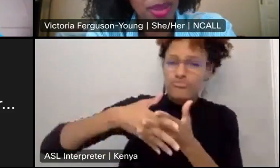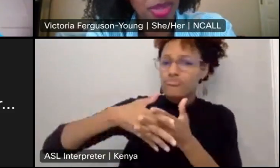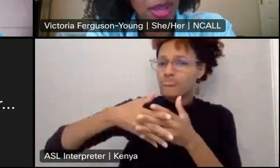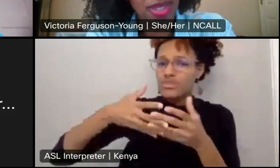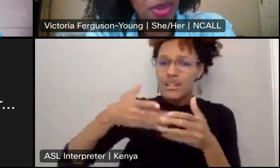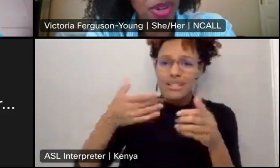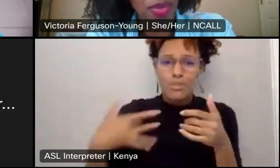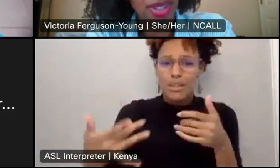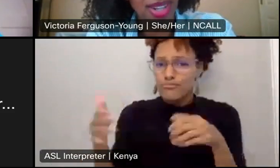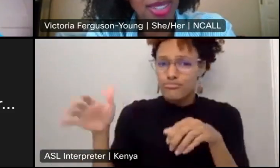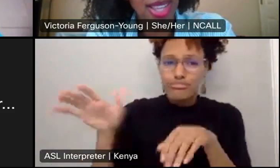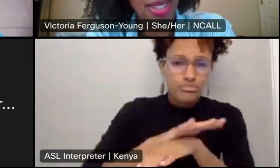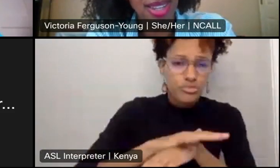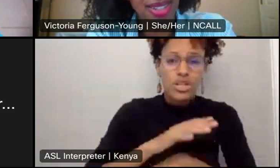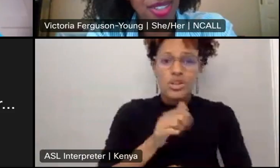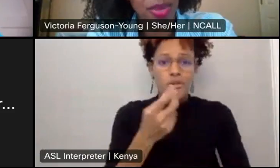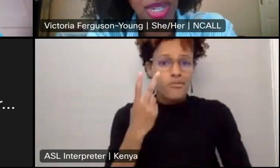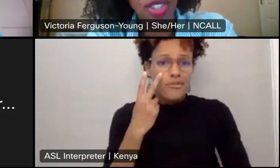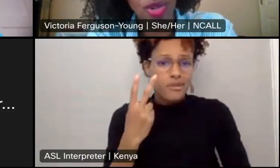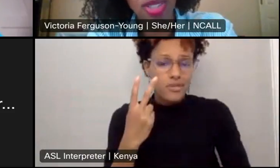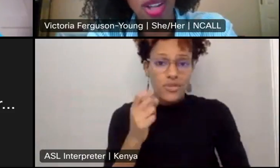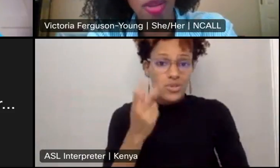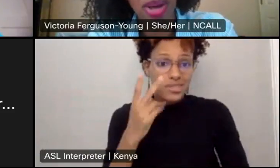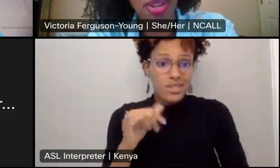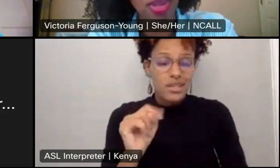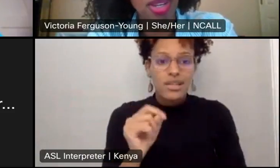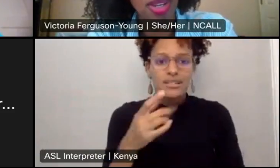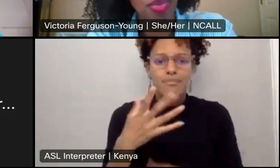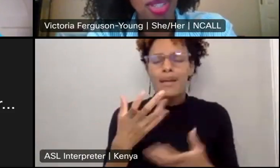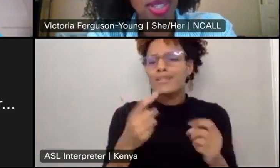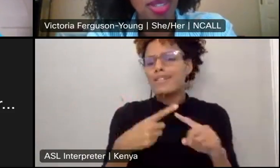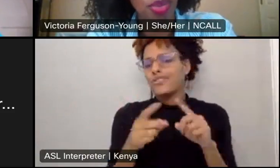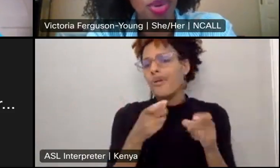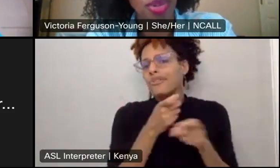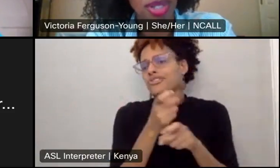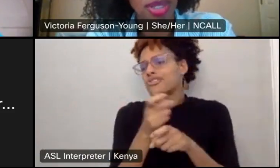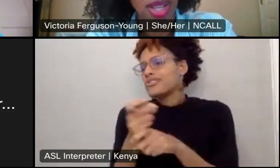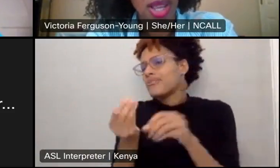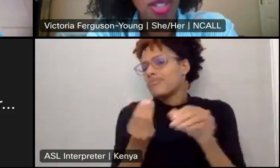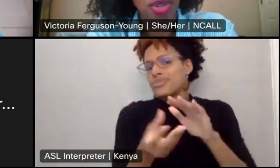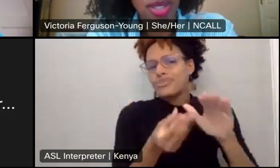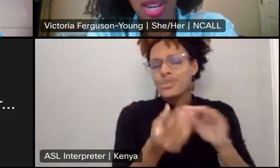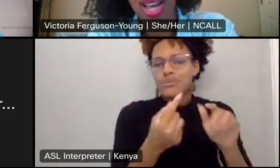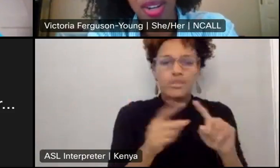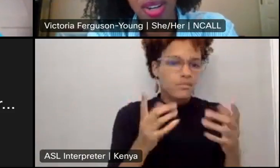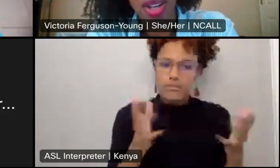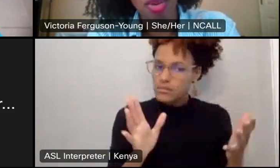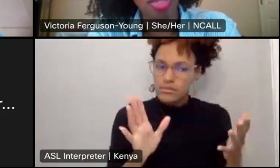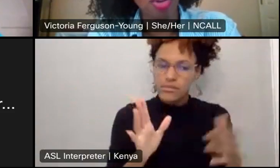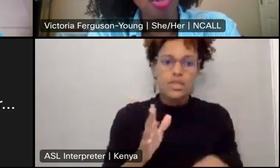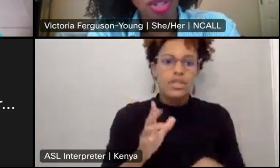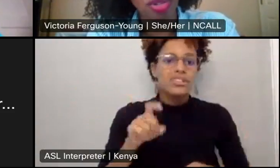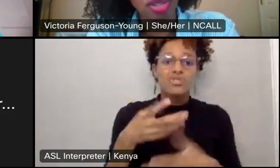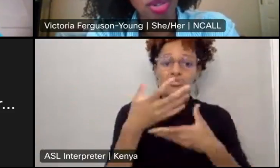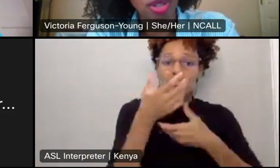and sometimes don't even recognize that it's there. There's so many jokes and all about it, but it really does erode just trust and honor